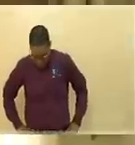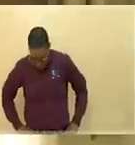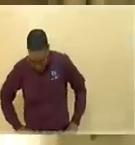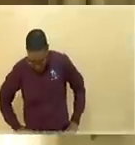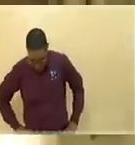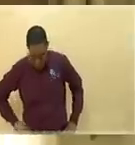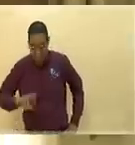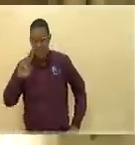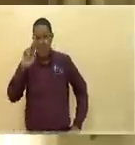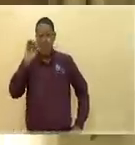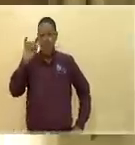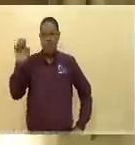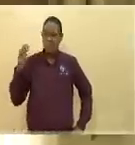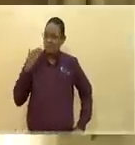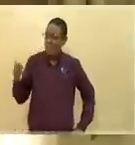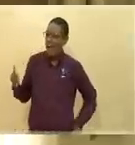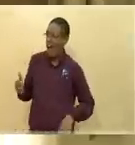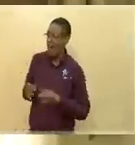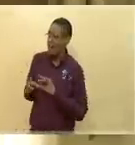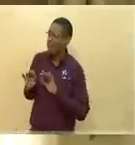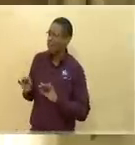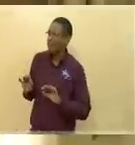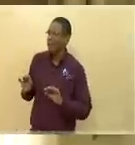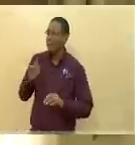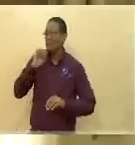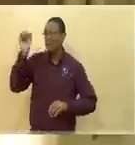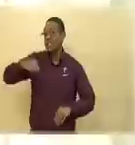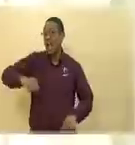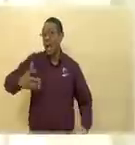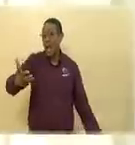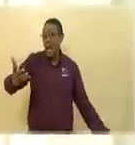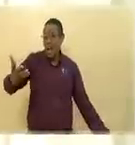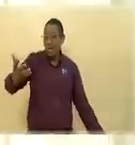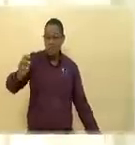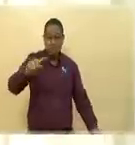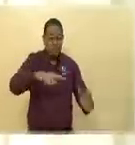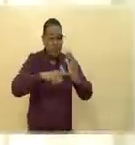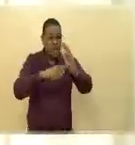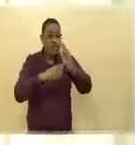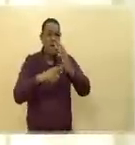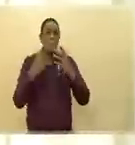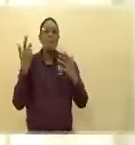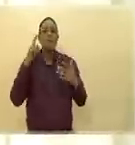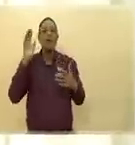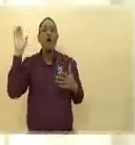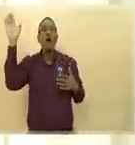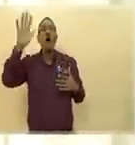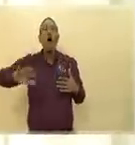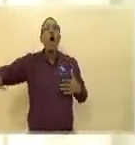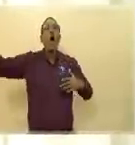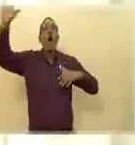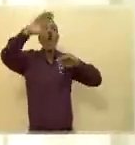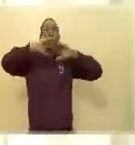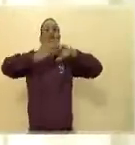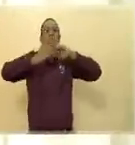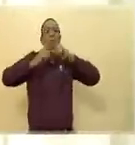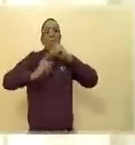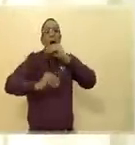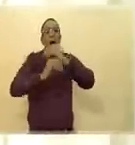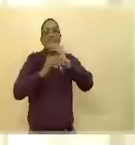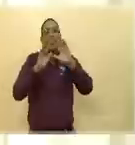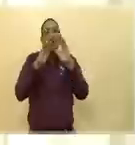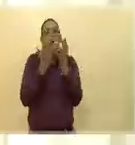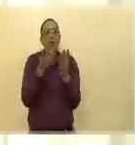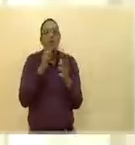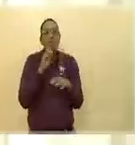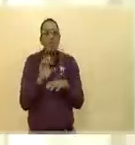Mr. Rosette, thank you so much. And indeed, this is the example for all of Jamaica and certainly the rest of the world